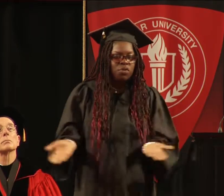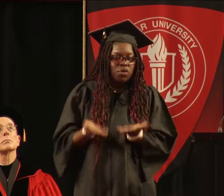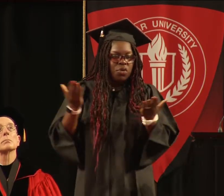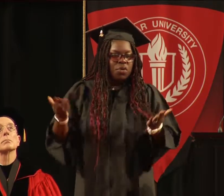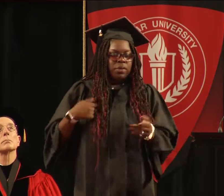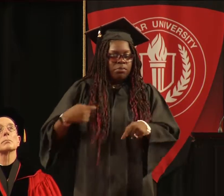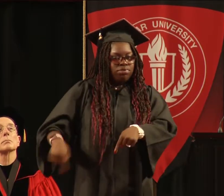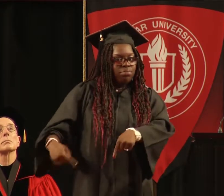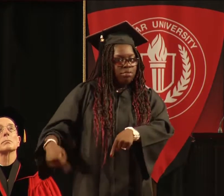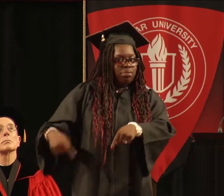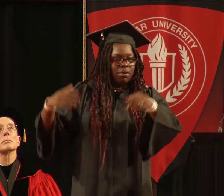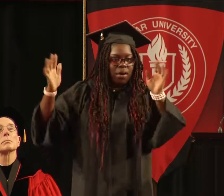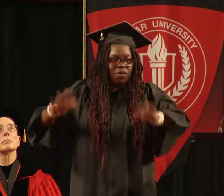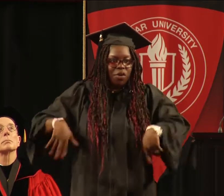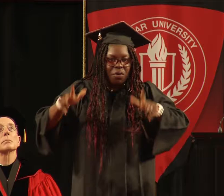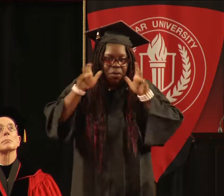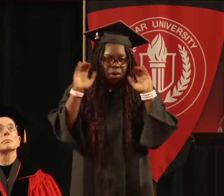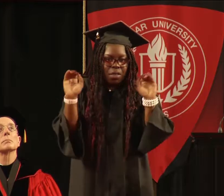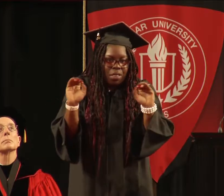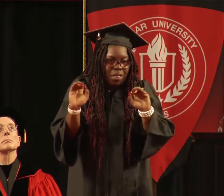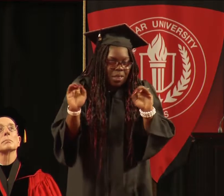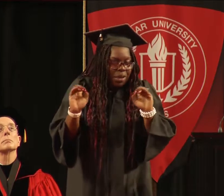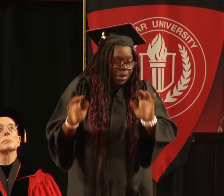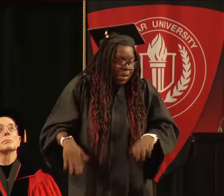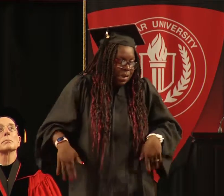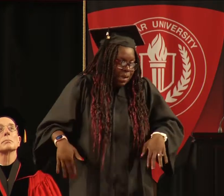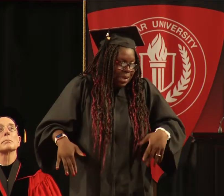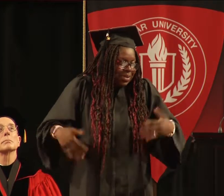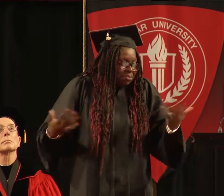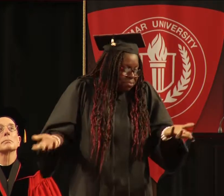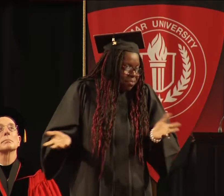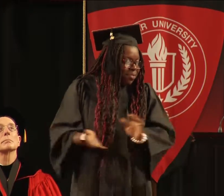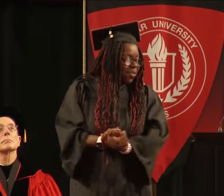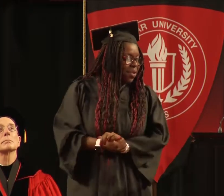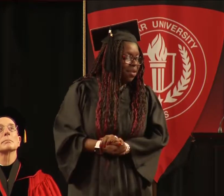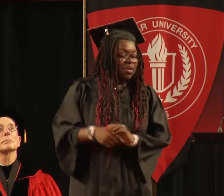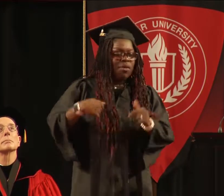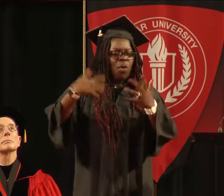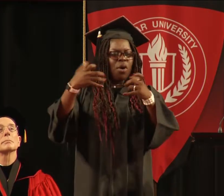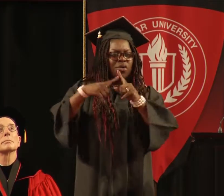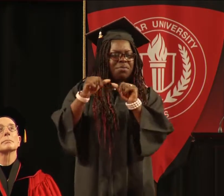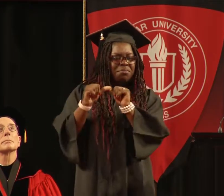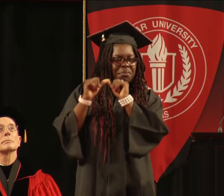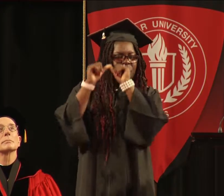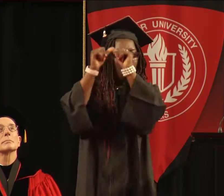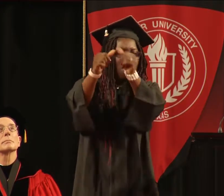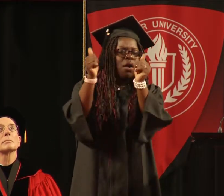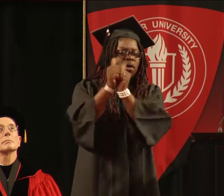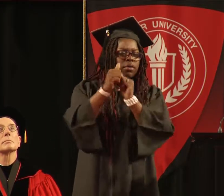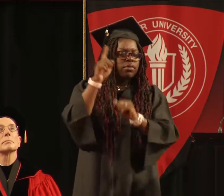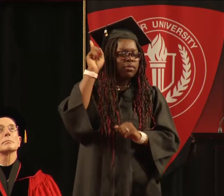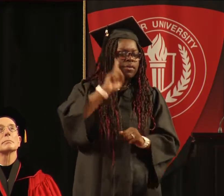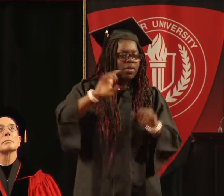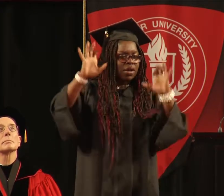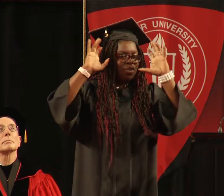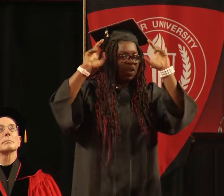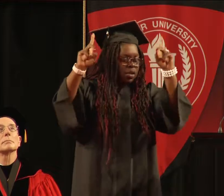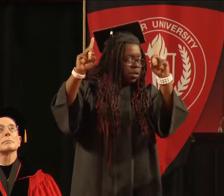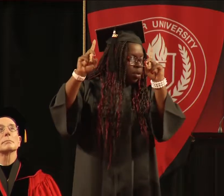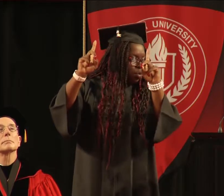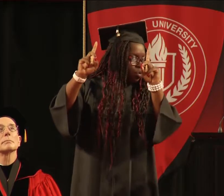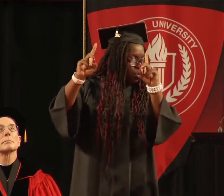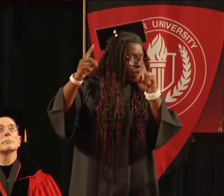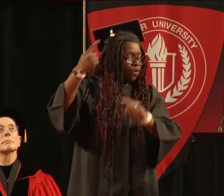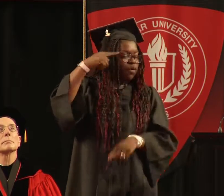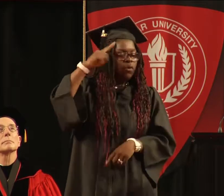I've applied for graduate school here, and I'm very nervous. I haven't heard if I've been accepted, but I do want